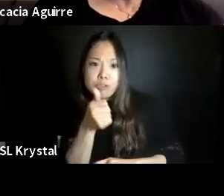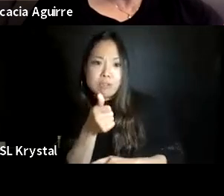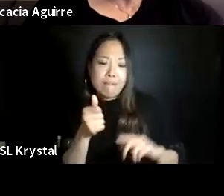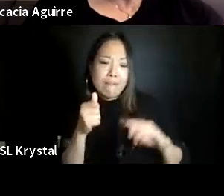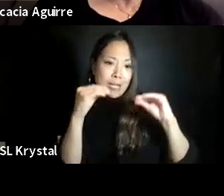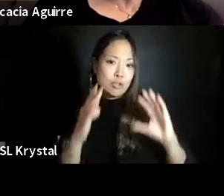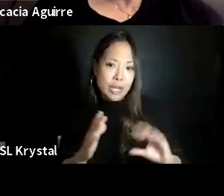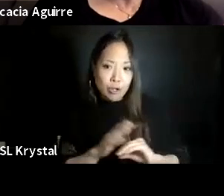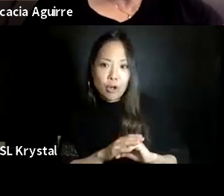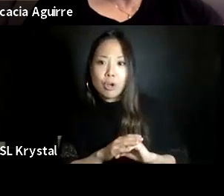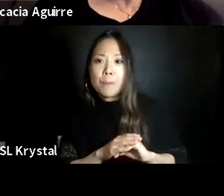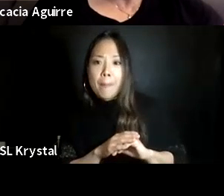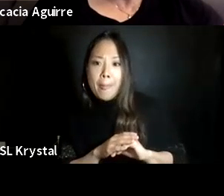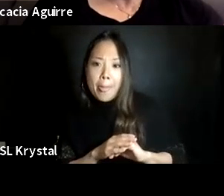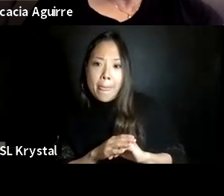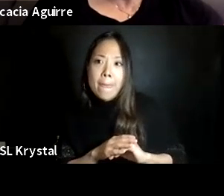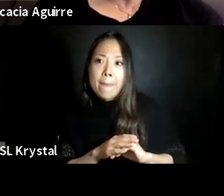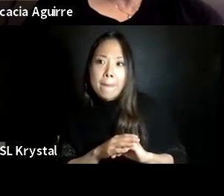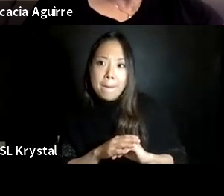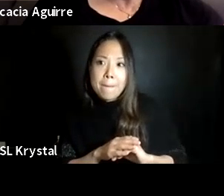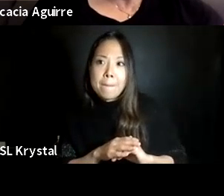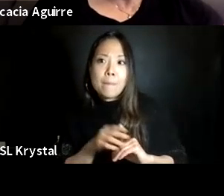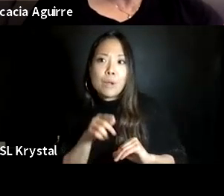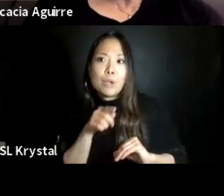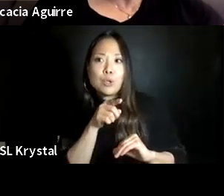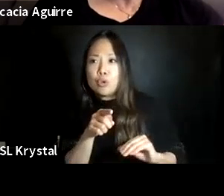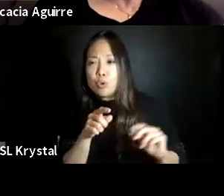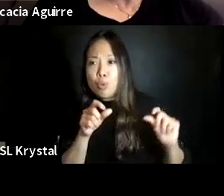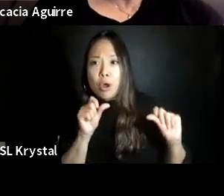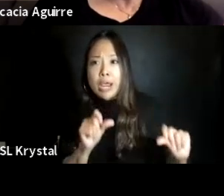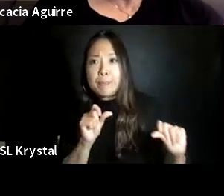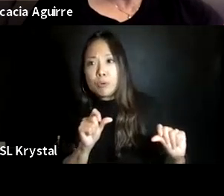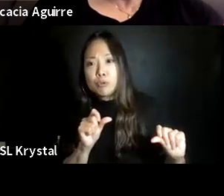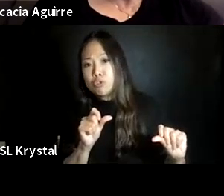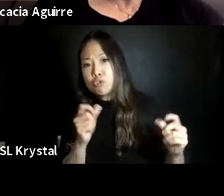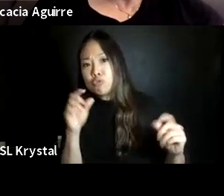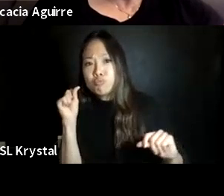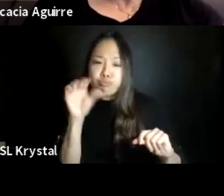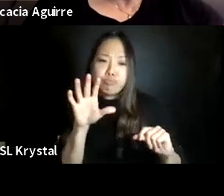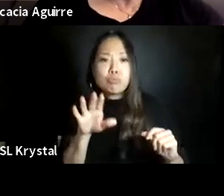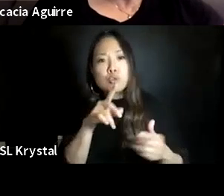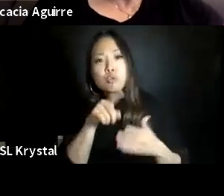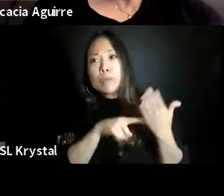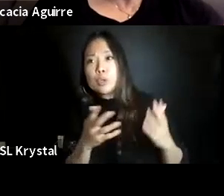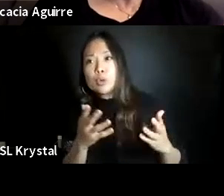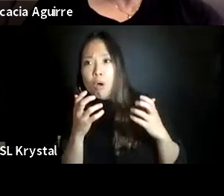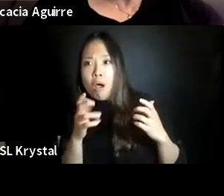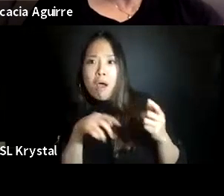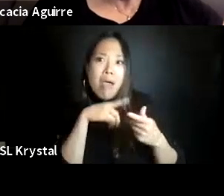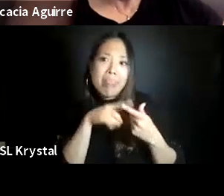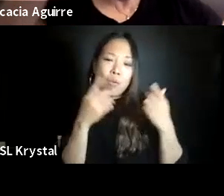initial outcome they want, and then throw the consequences over the proverbial wall for the educators, the family, and the city ultimately to deal